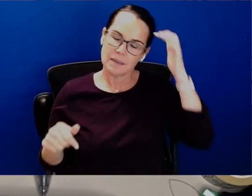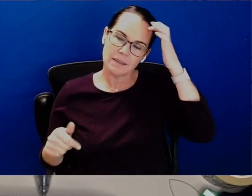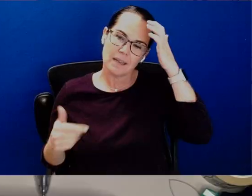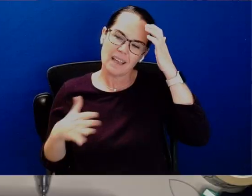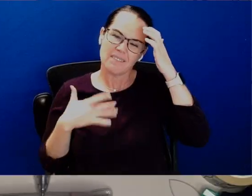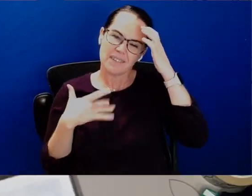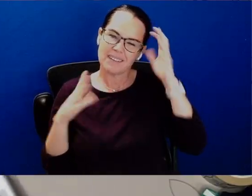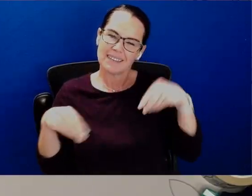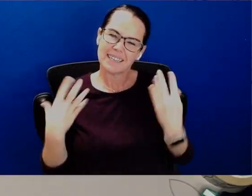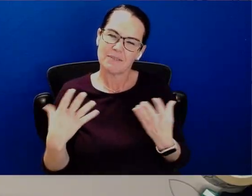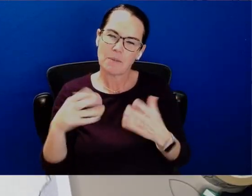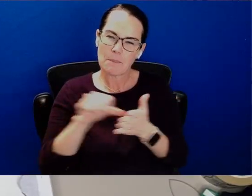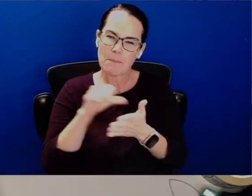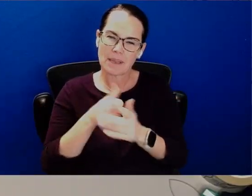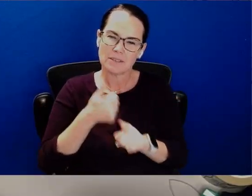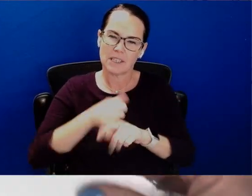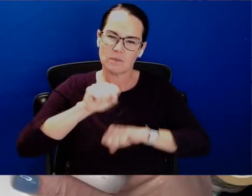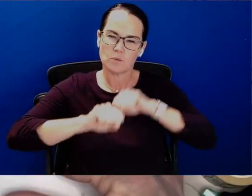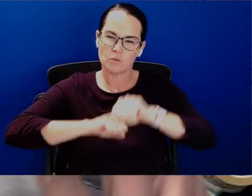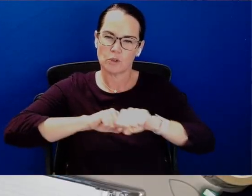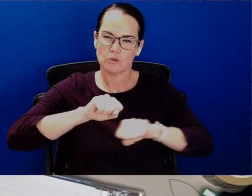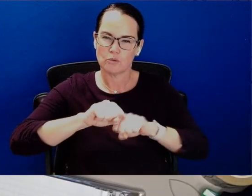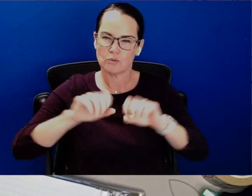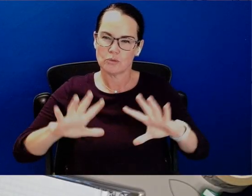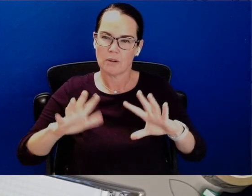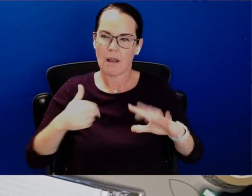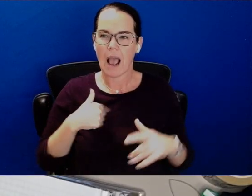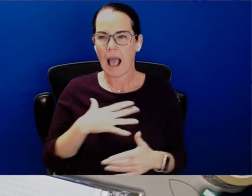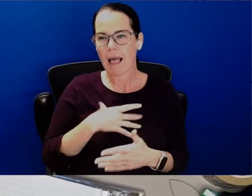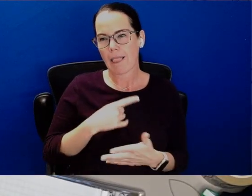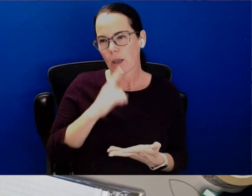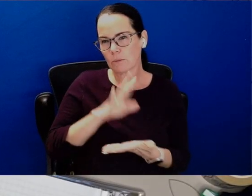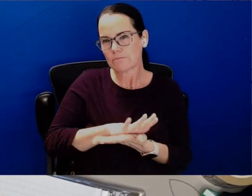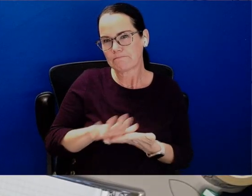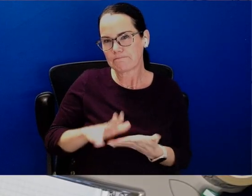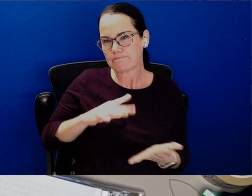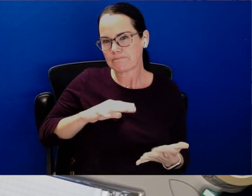gives the page structure. I just really like a nice margin.